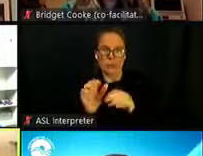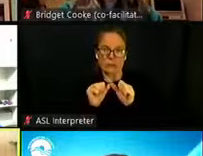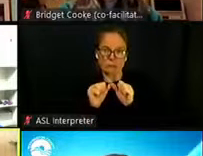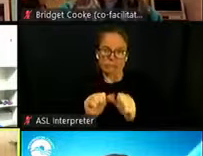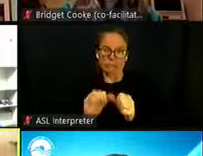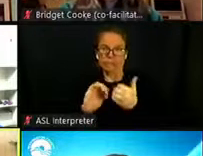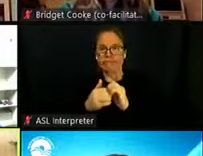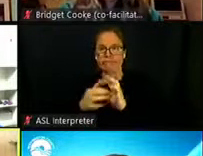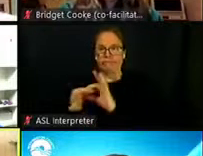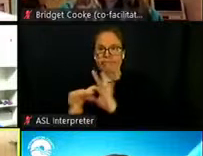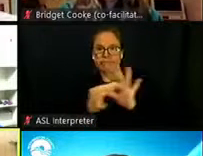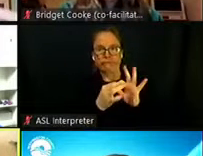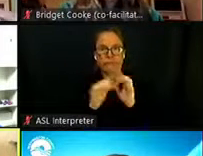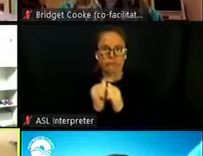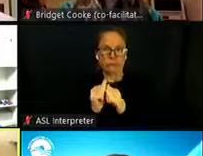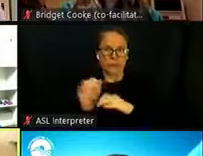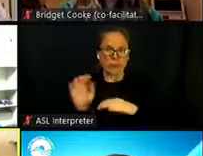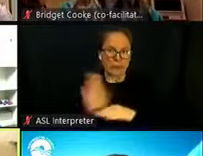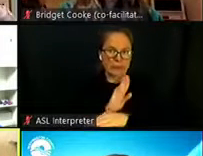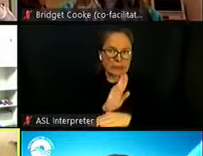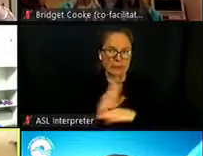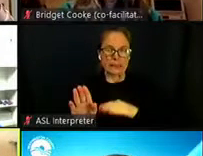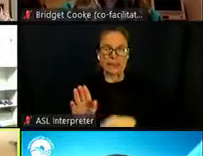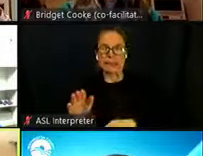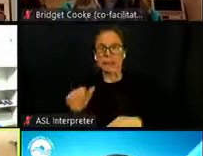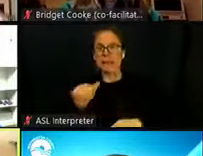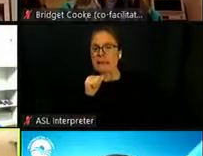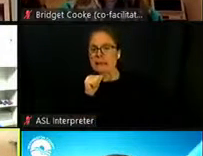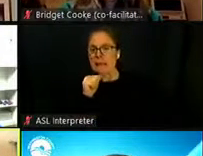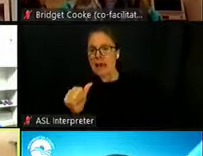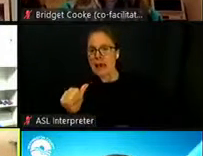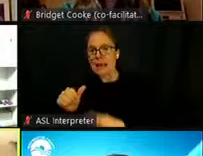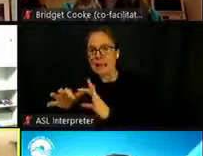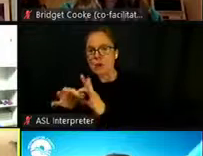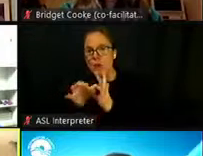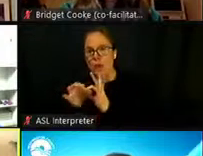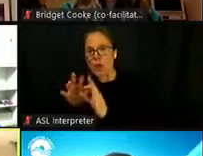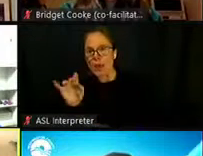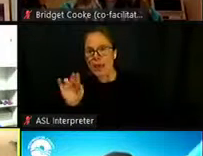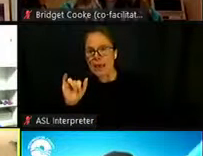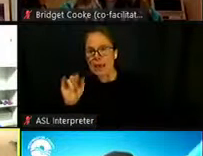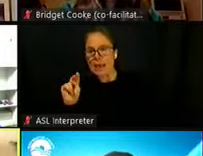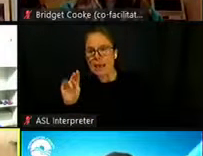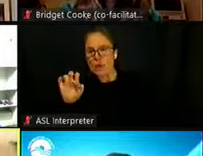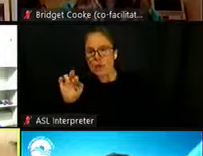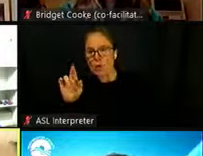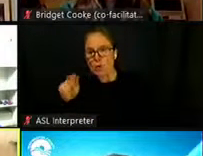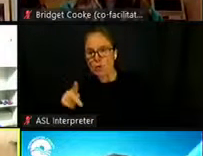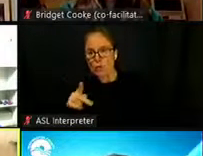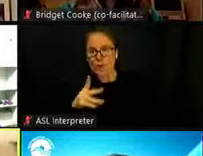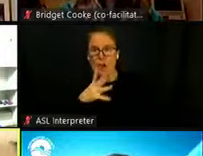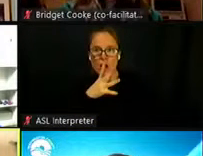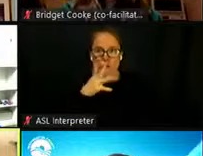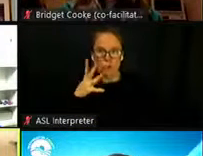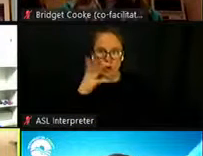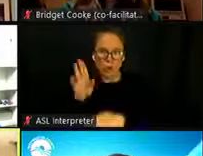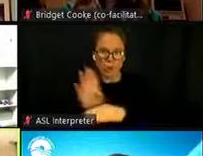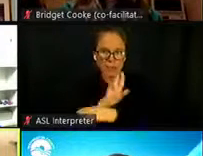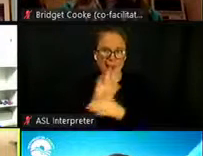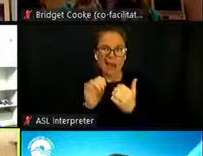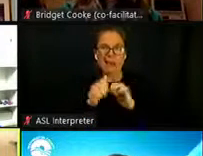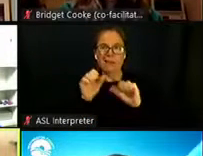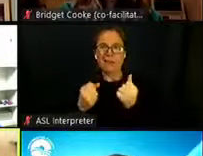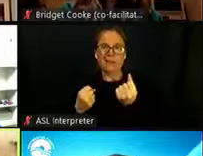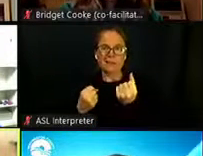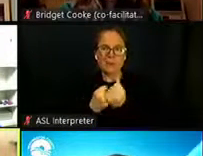our urban unincorporated areas, certainly our rural businesses as well, as to how we can help support them through this